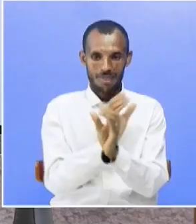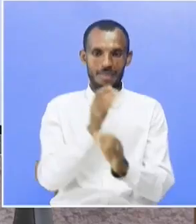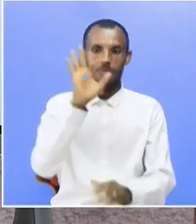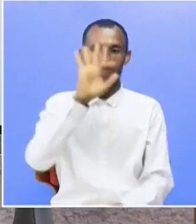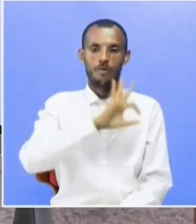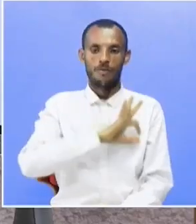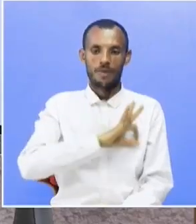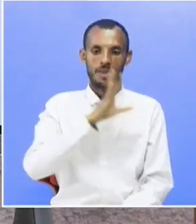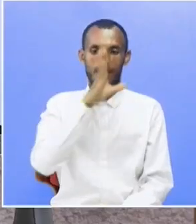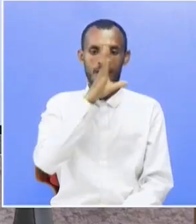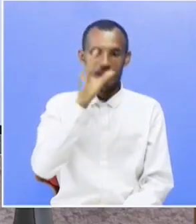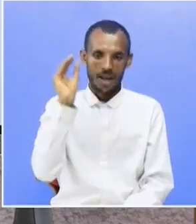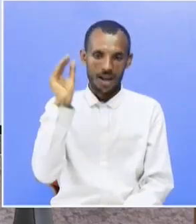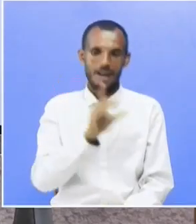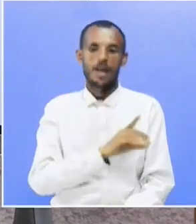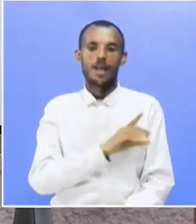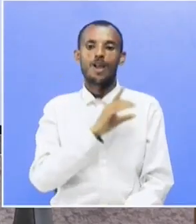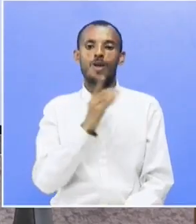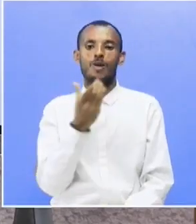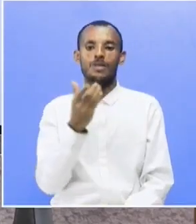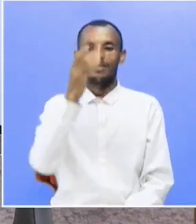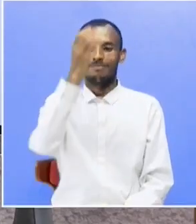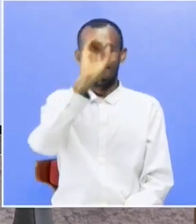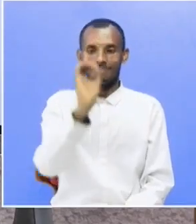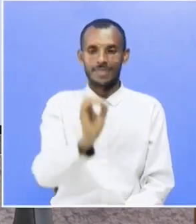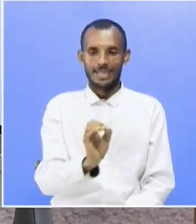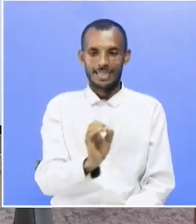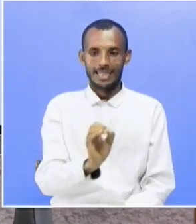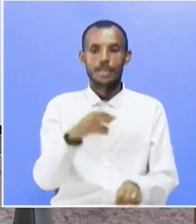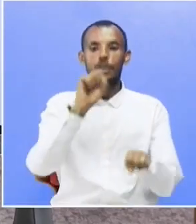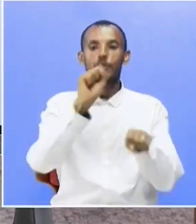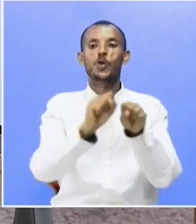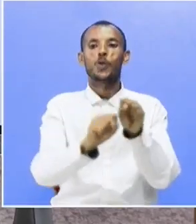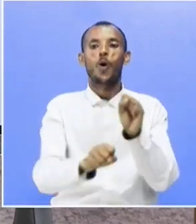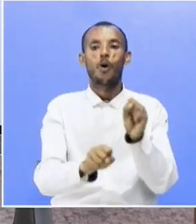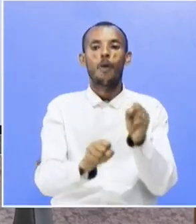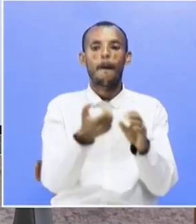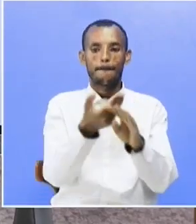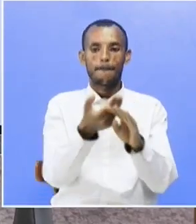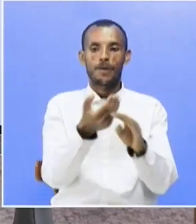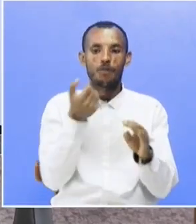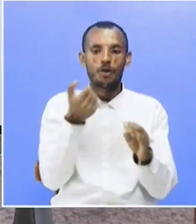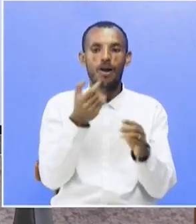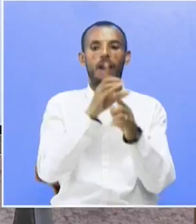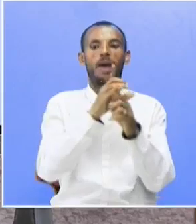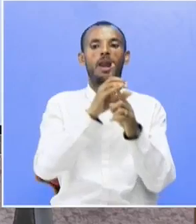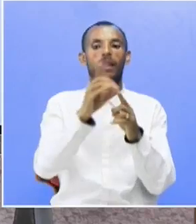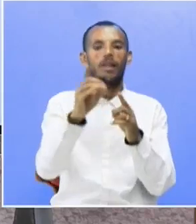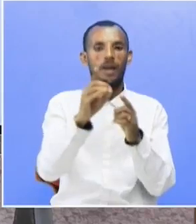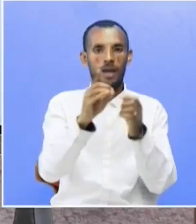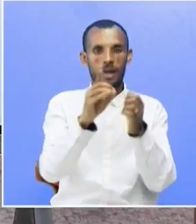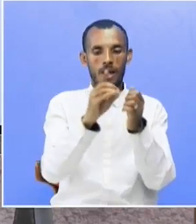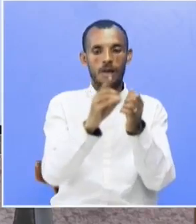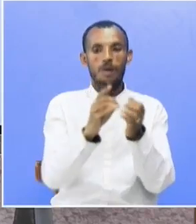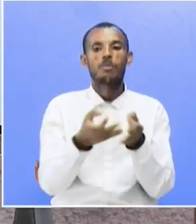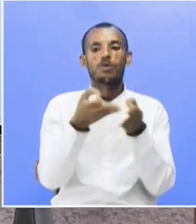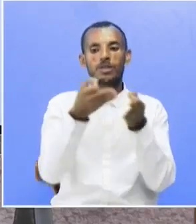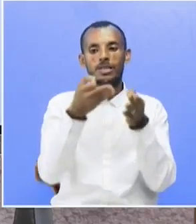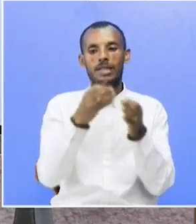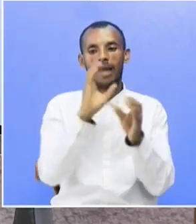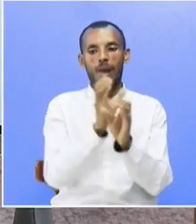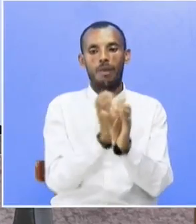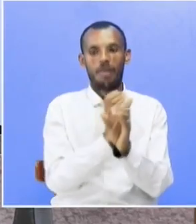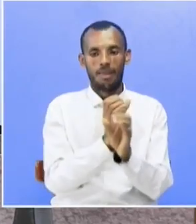profit and loss percent. So, before directly proceeding to how to